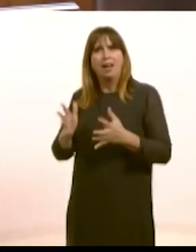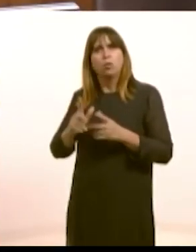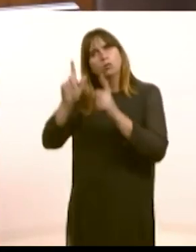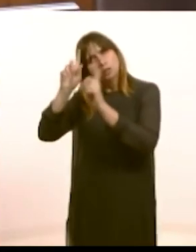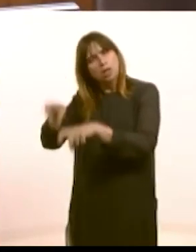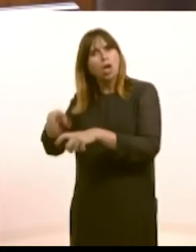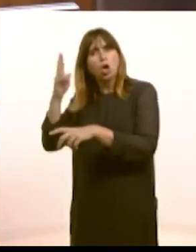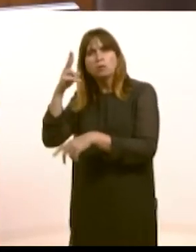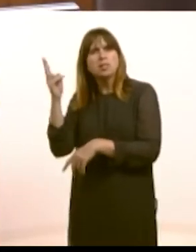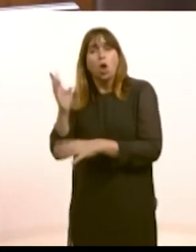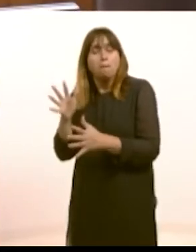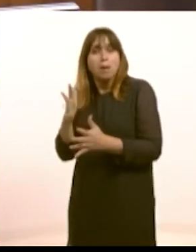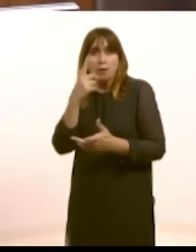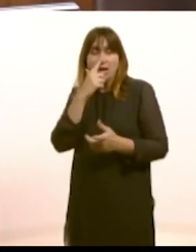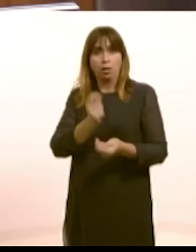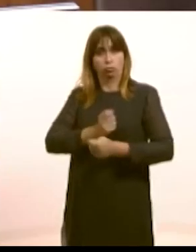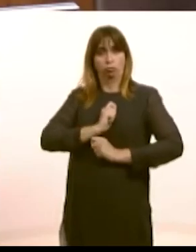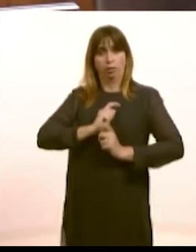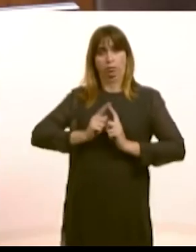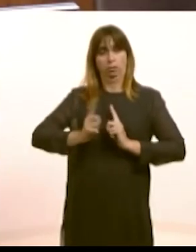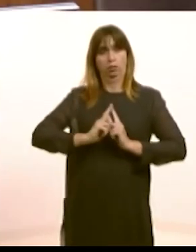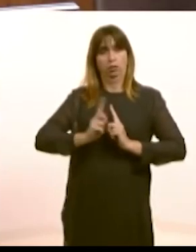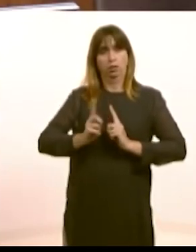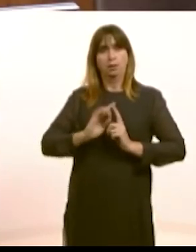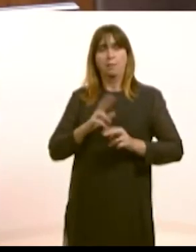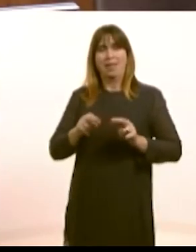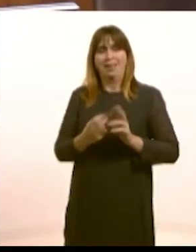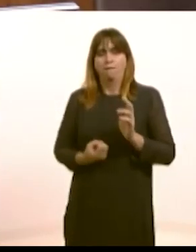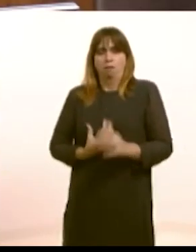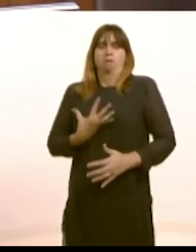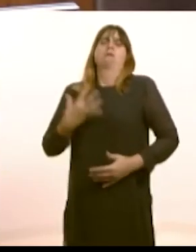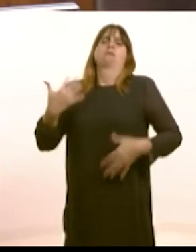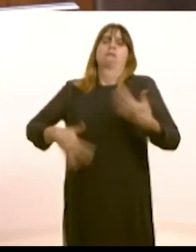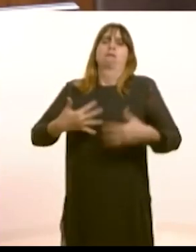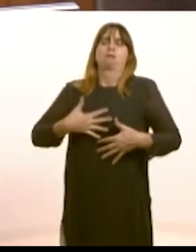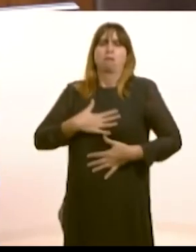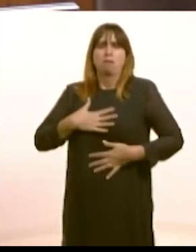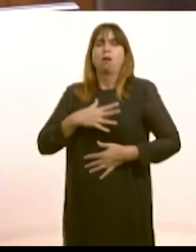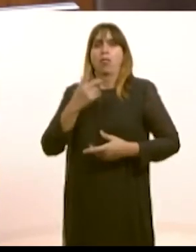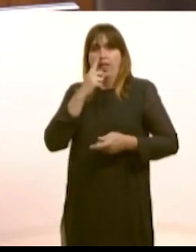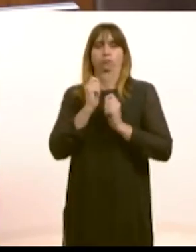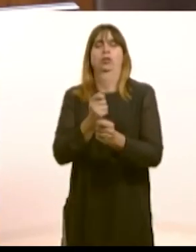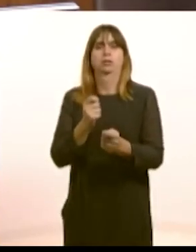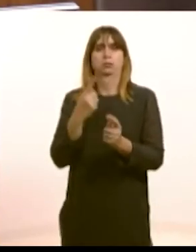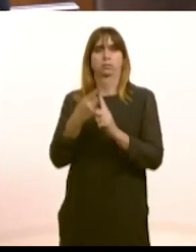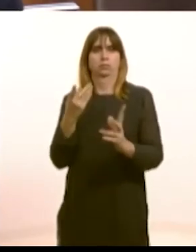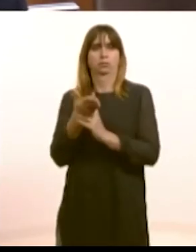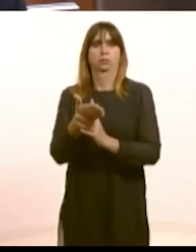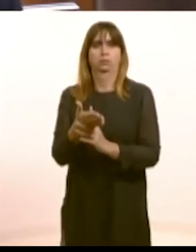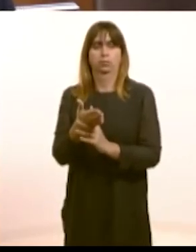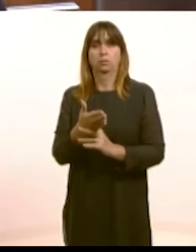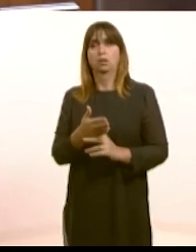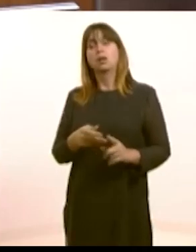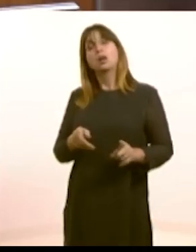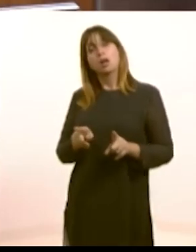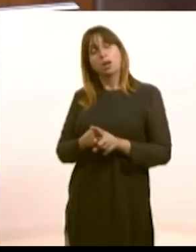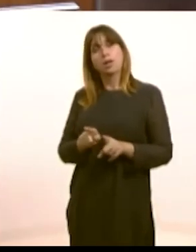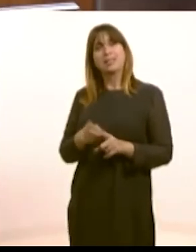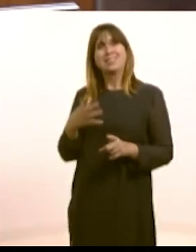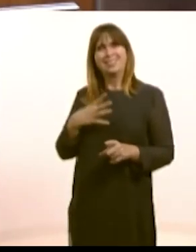hospital in order to deal with a particular flare of a chronic condition. And, of course, what they do in terms of being able to add